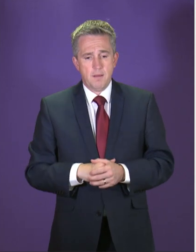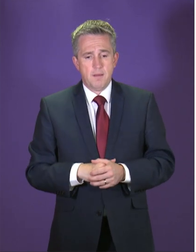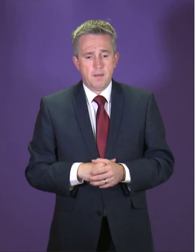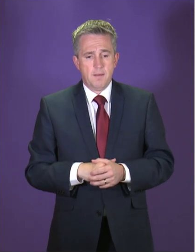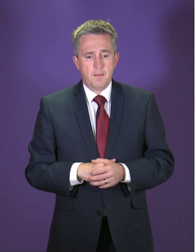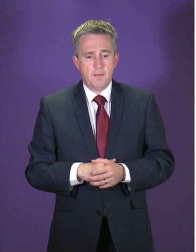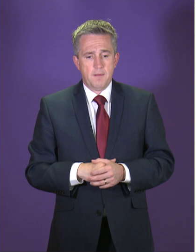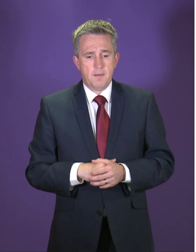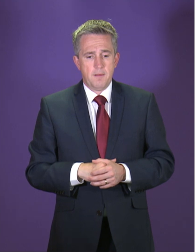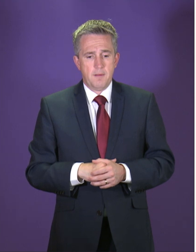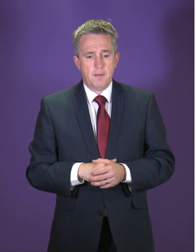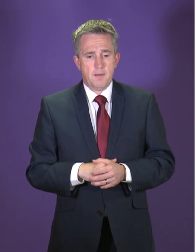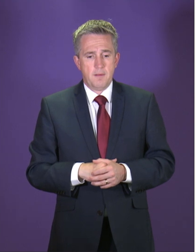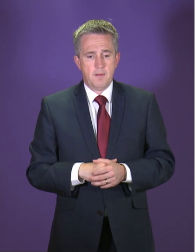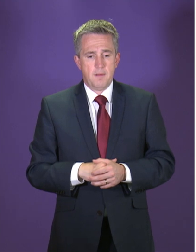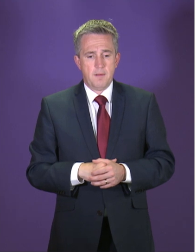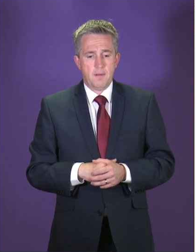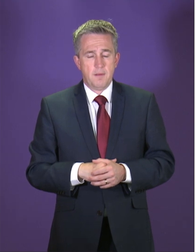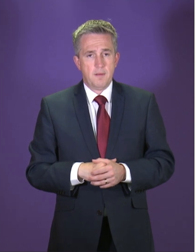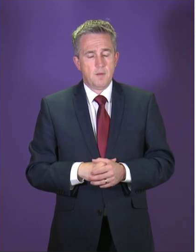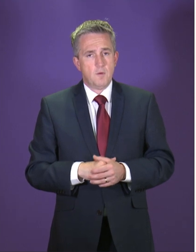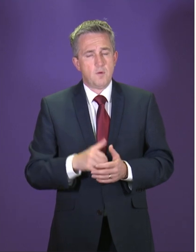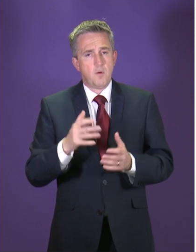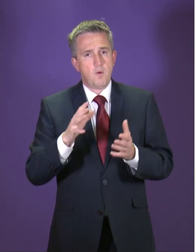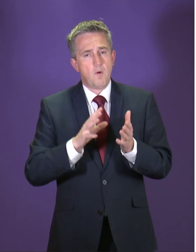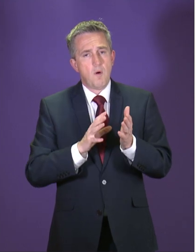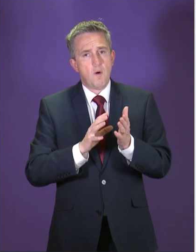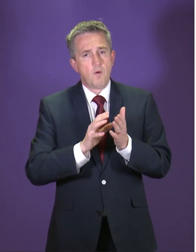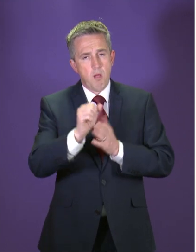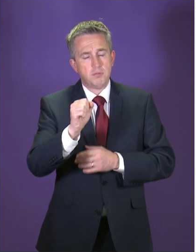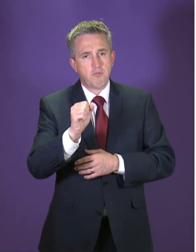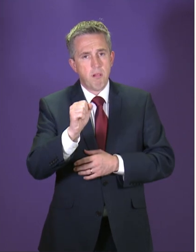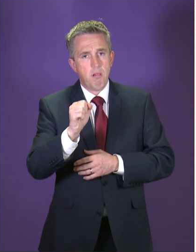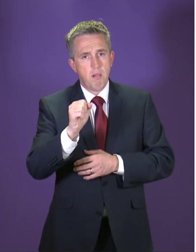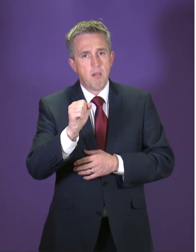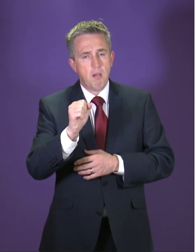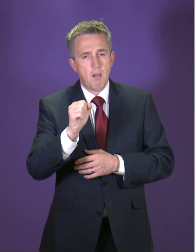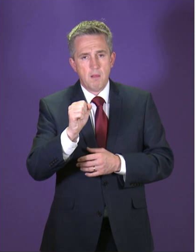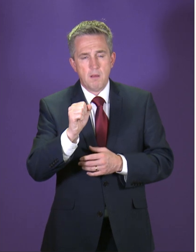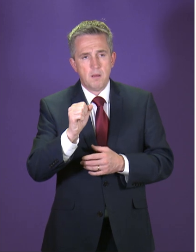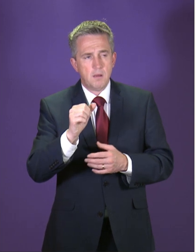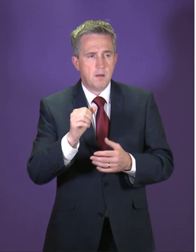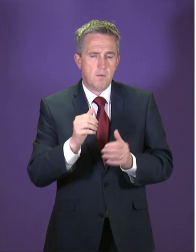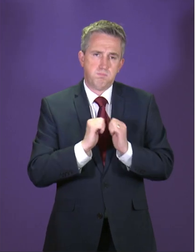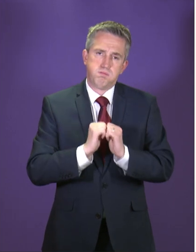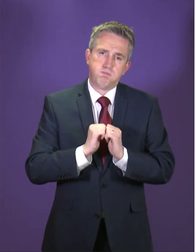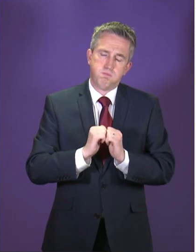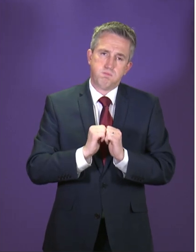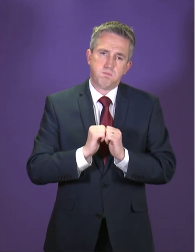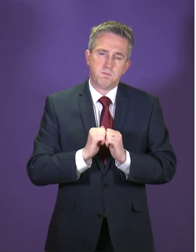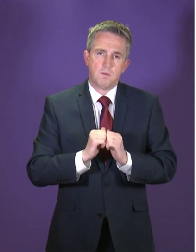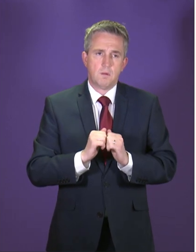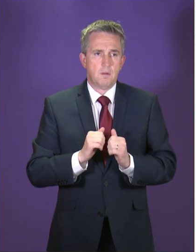highlights the importance of cultural, especially in a country as Brazil